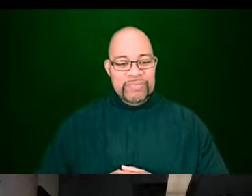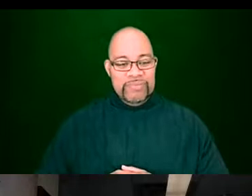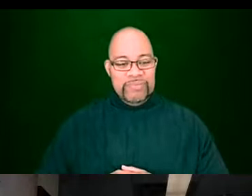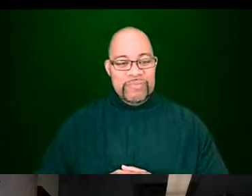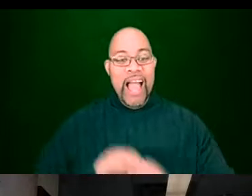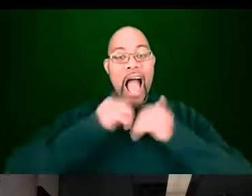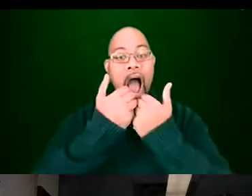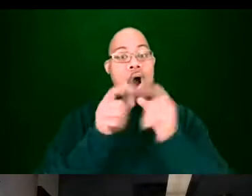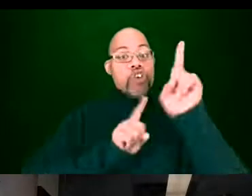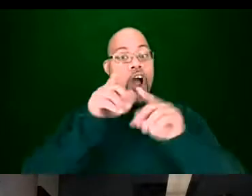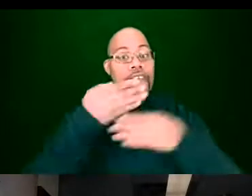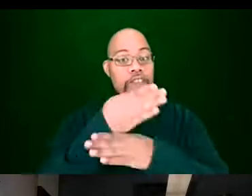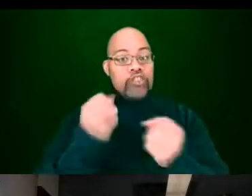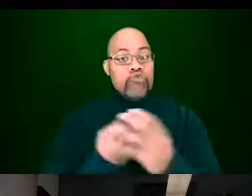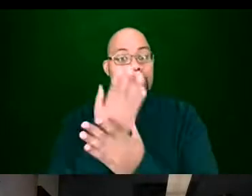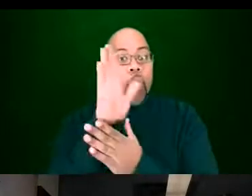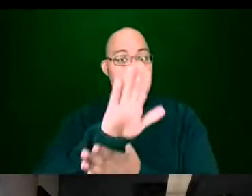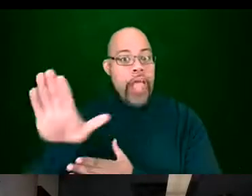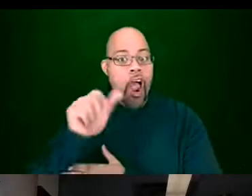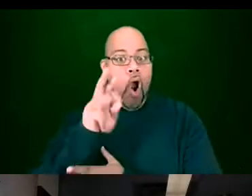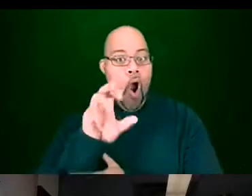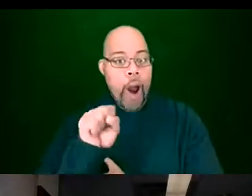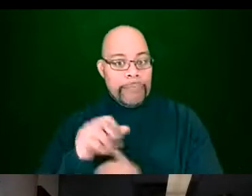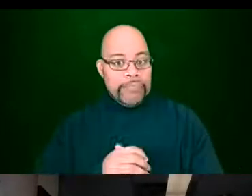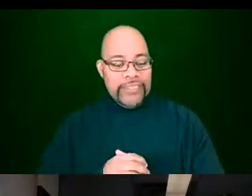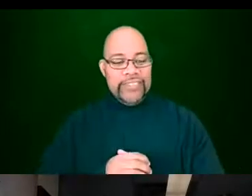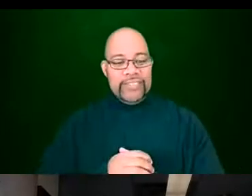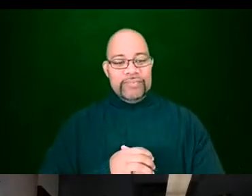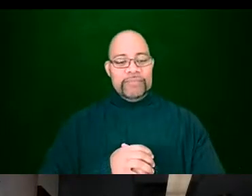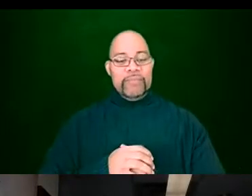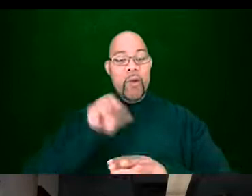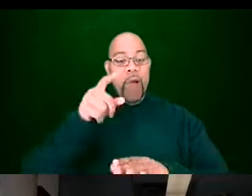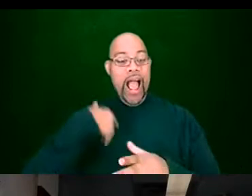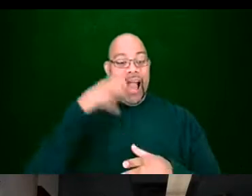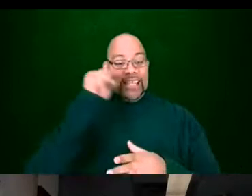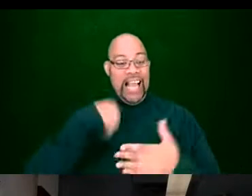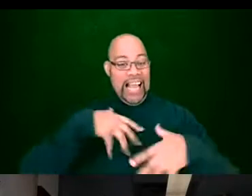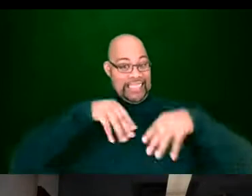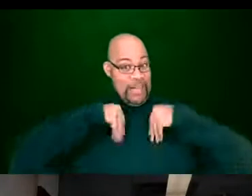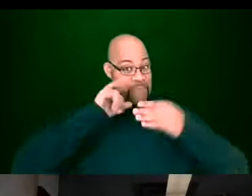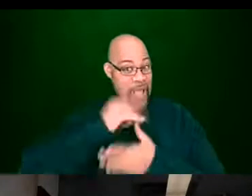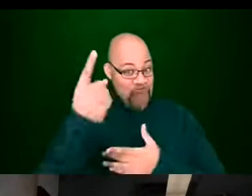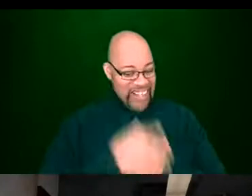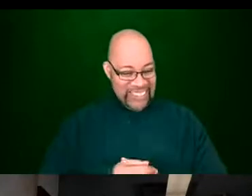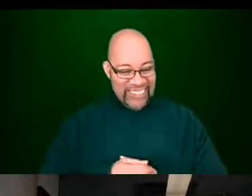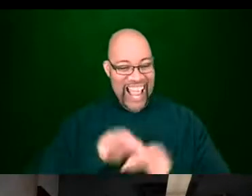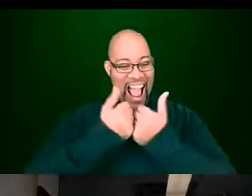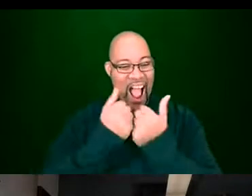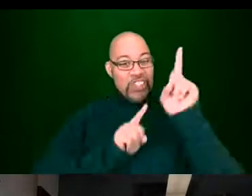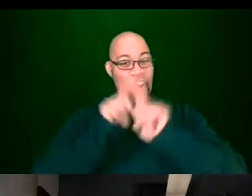How do starfish grow their arms? Okay, I guess I'll take that one. How